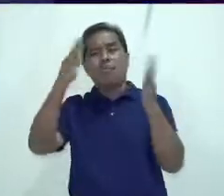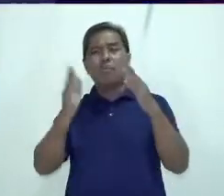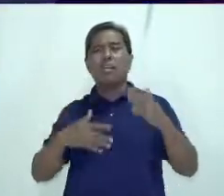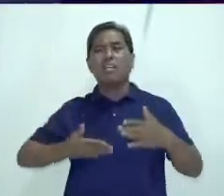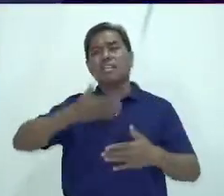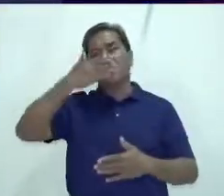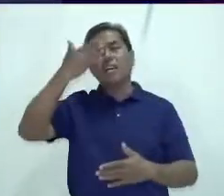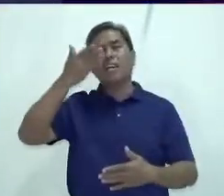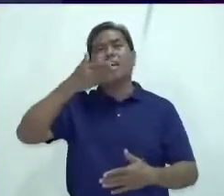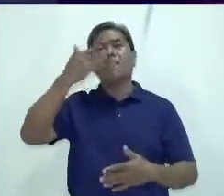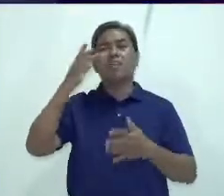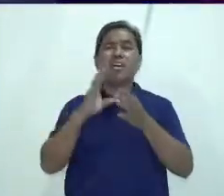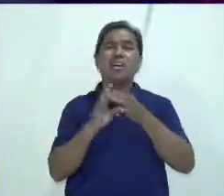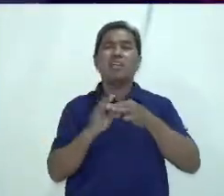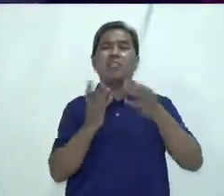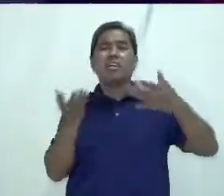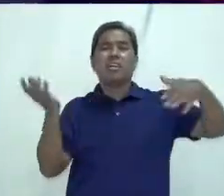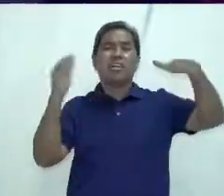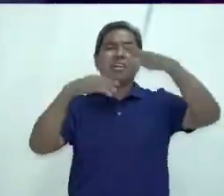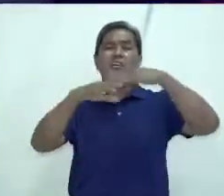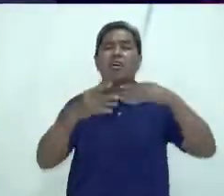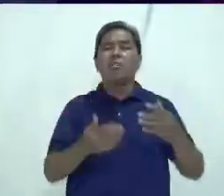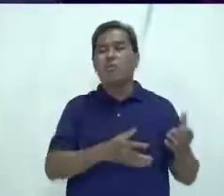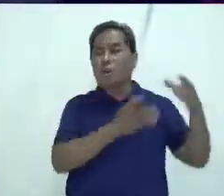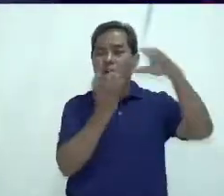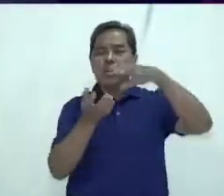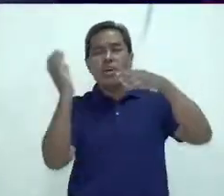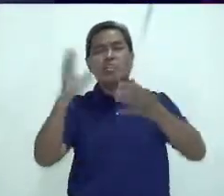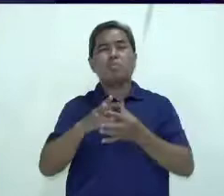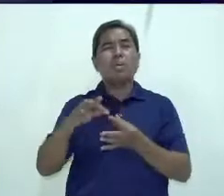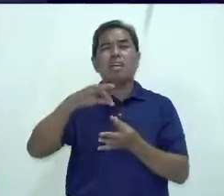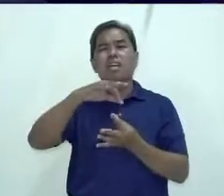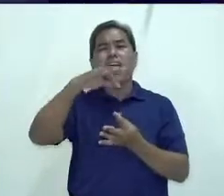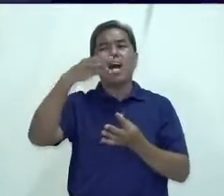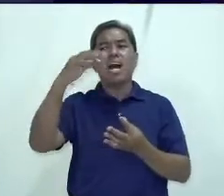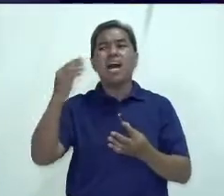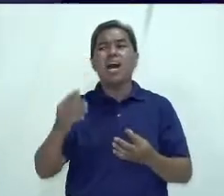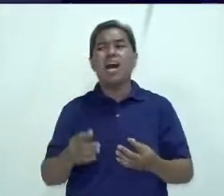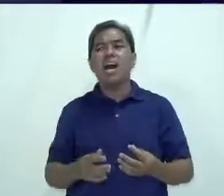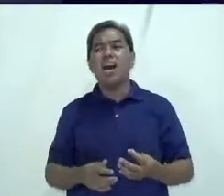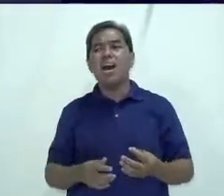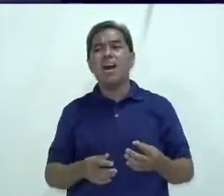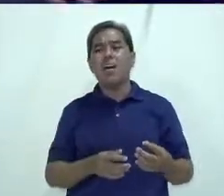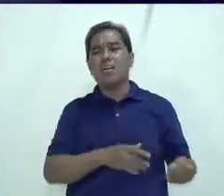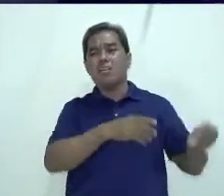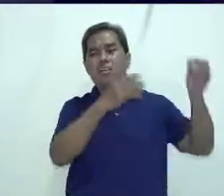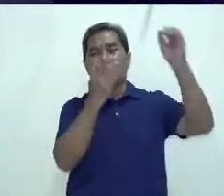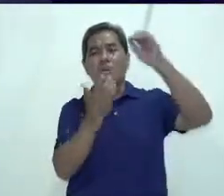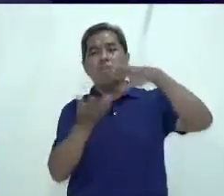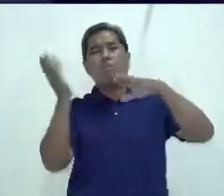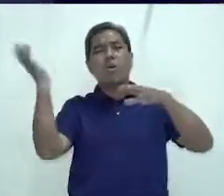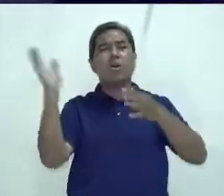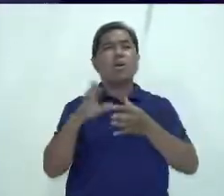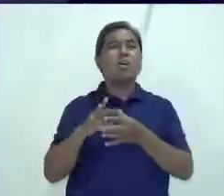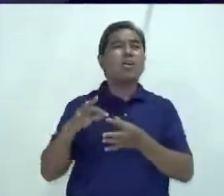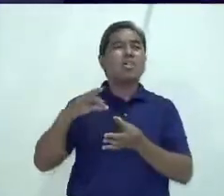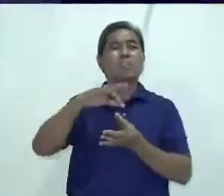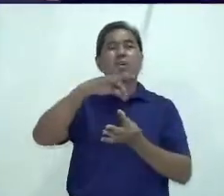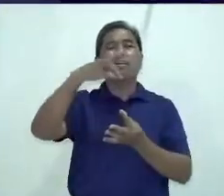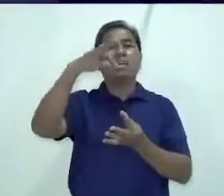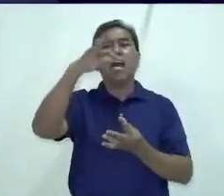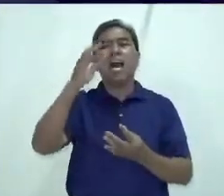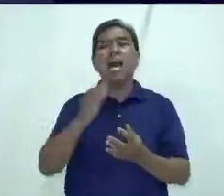The fragrance of heaven. Pour your Spirit out. Yes, Lord. Pour